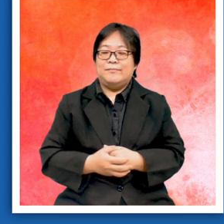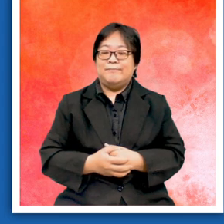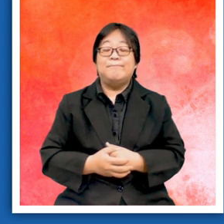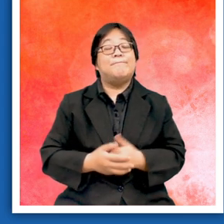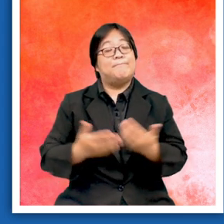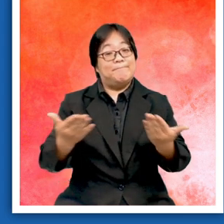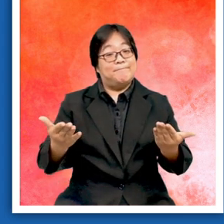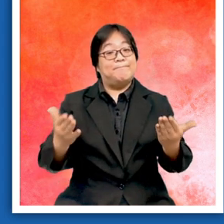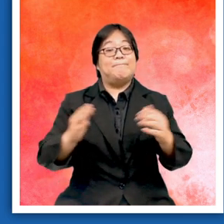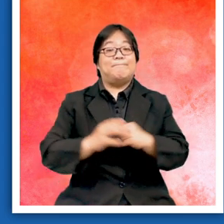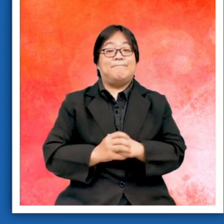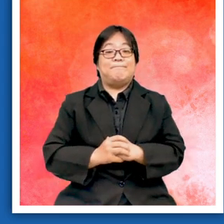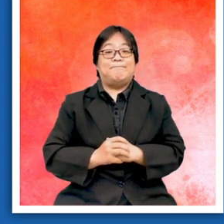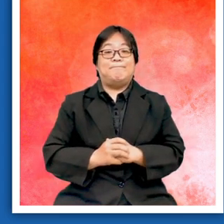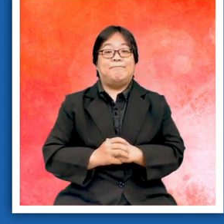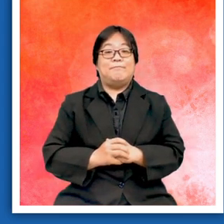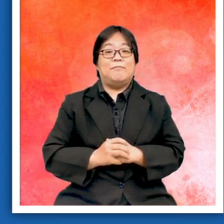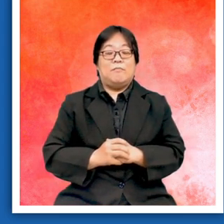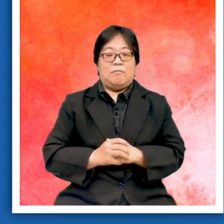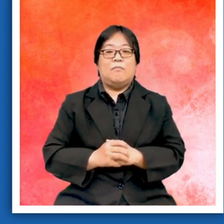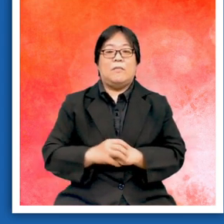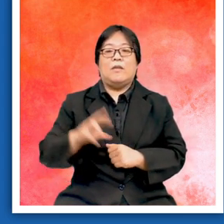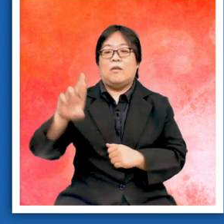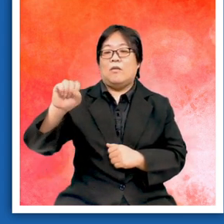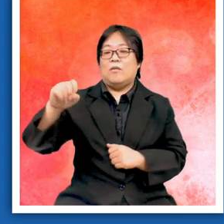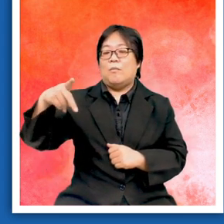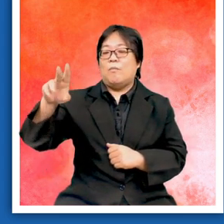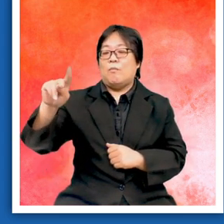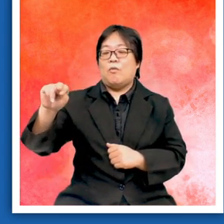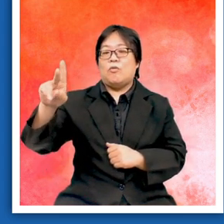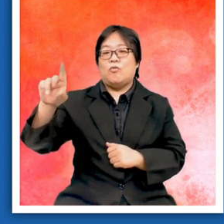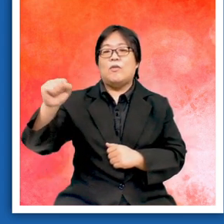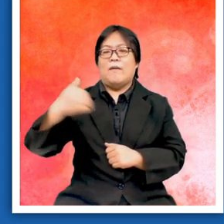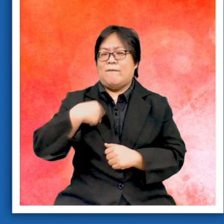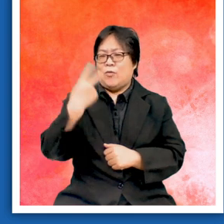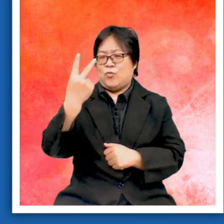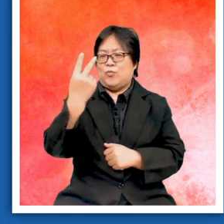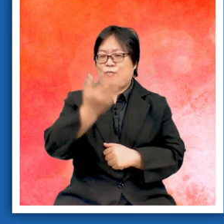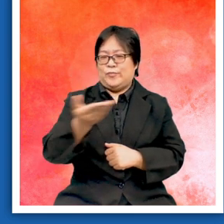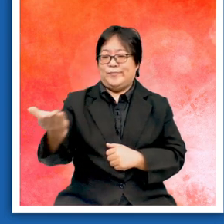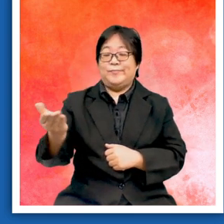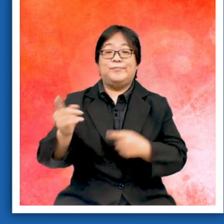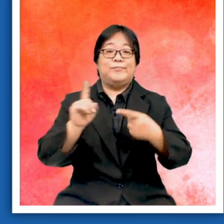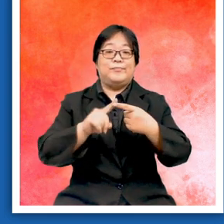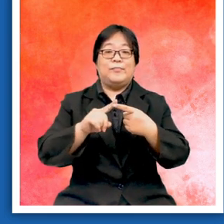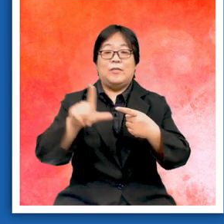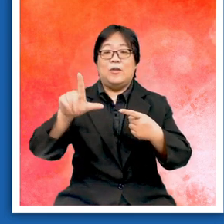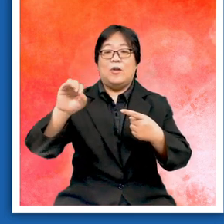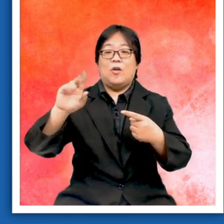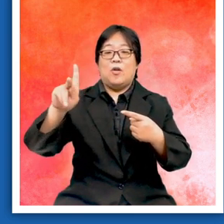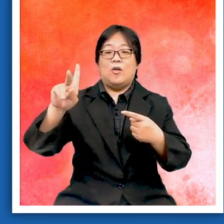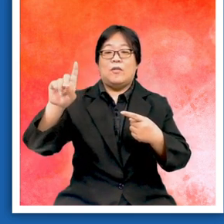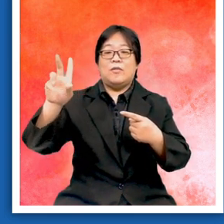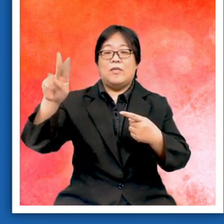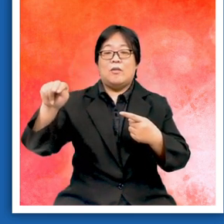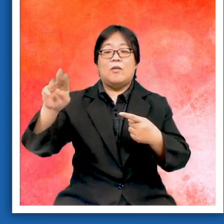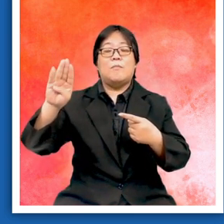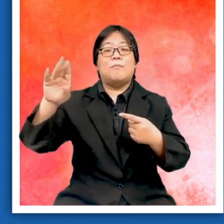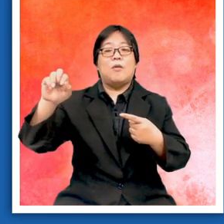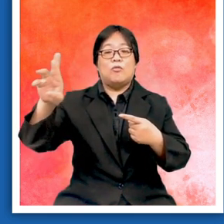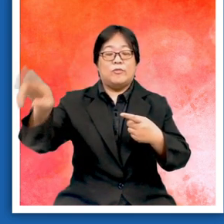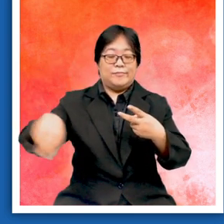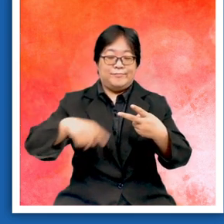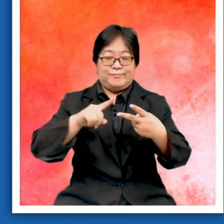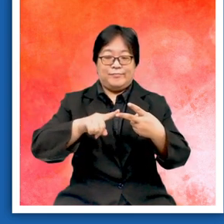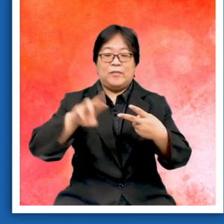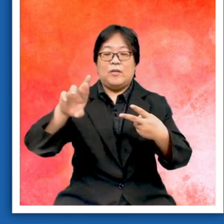all right, the responders have two things. One is lockdown browser, and the other one